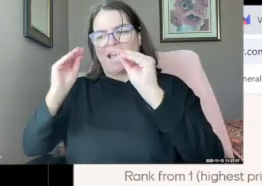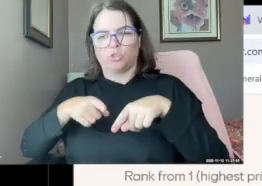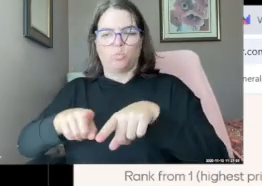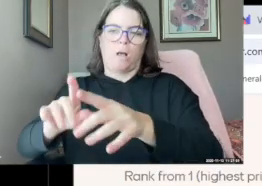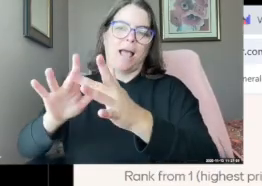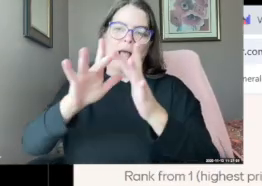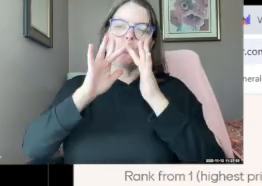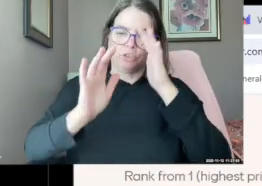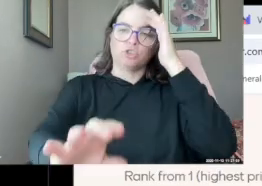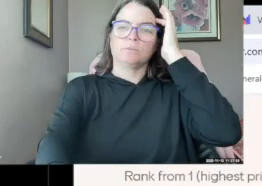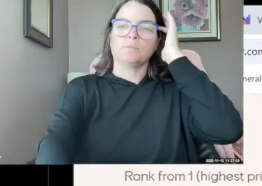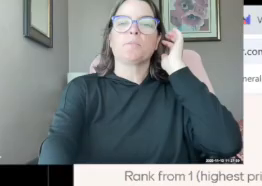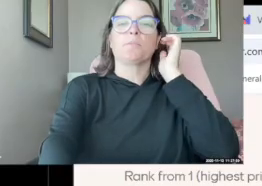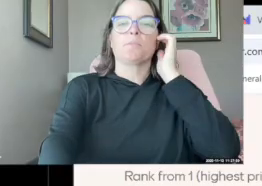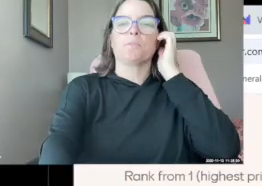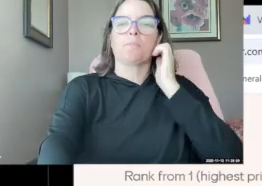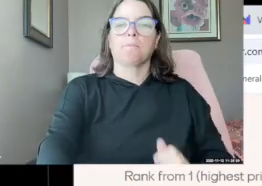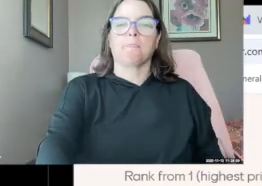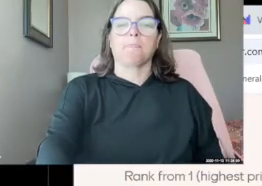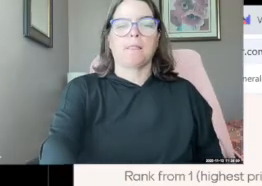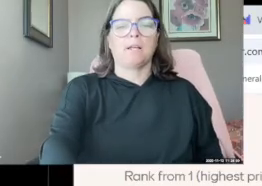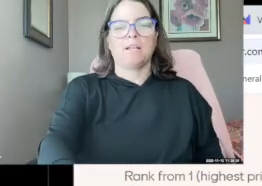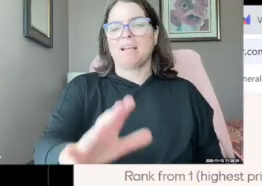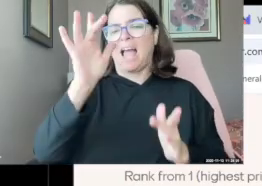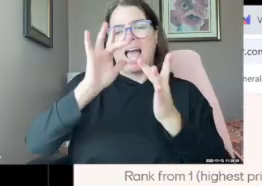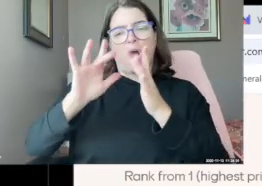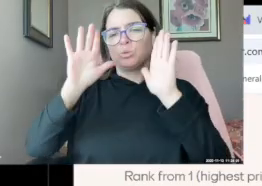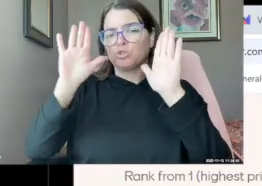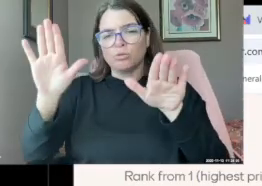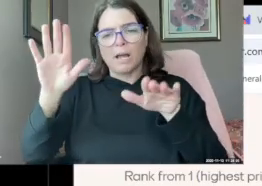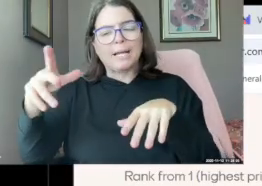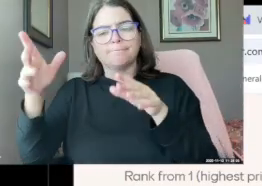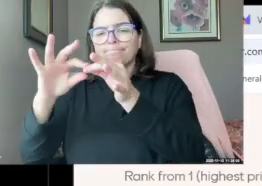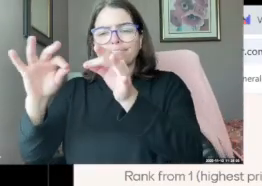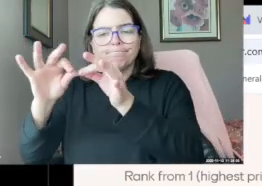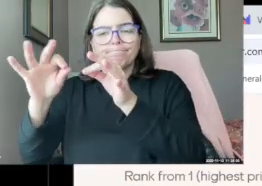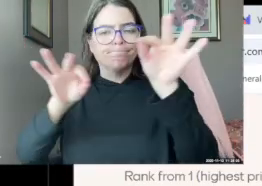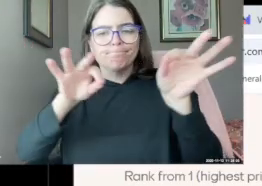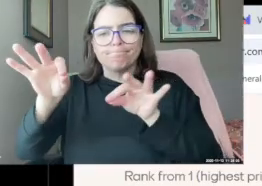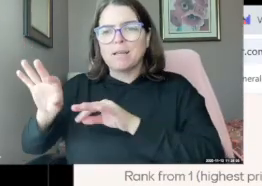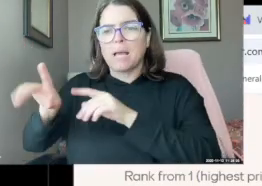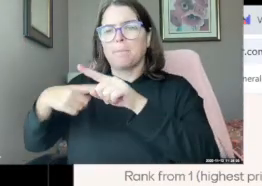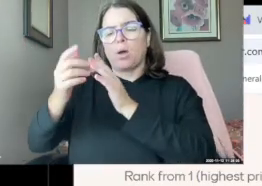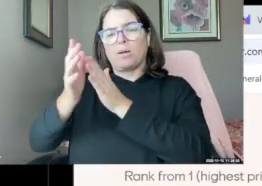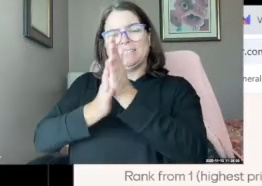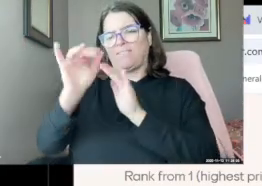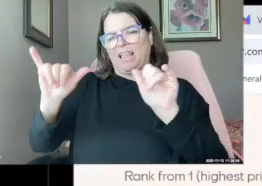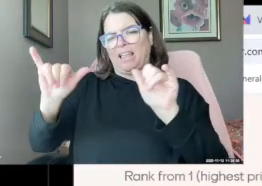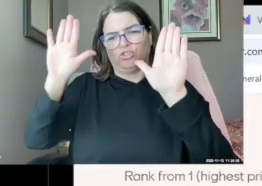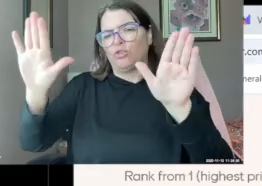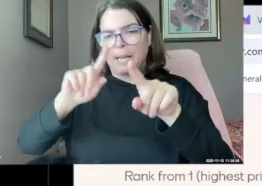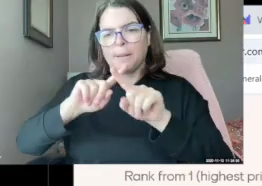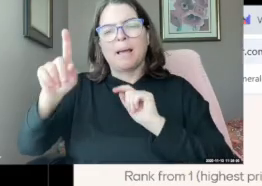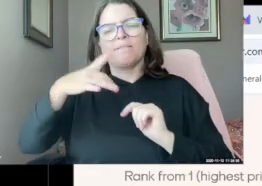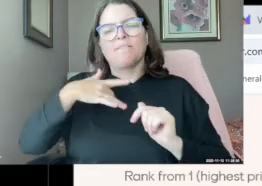electric vehicles if we really do focus on this education during our outreach. Outreach is great. Being able to go out and talk about